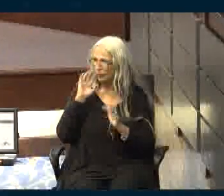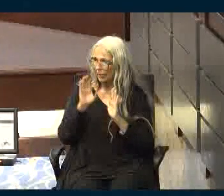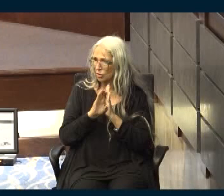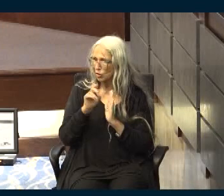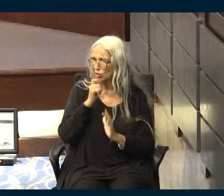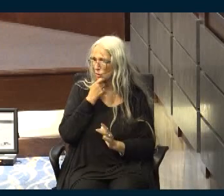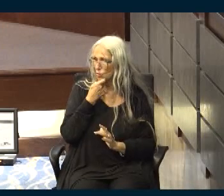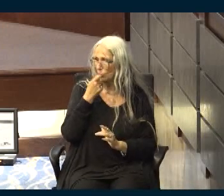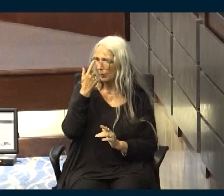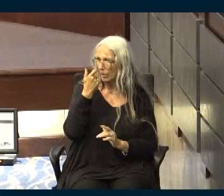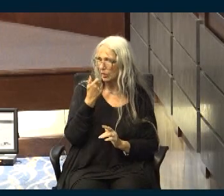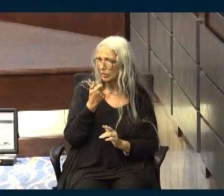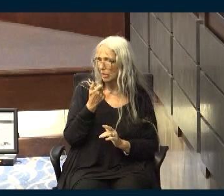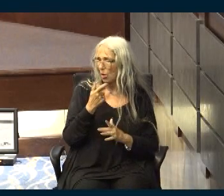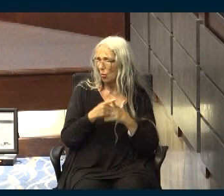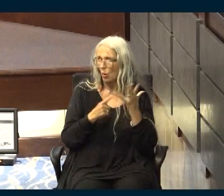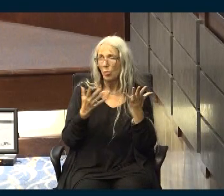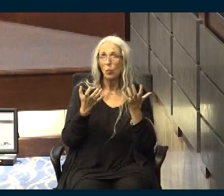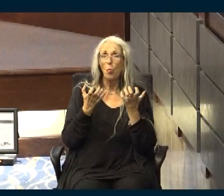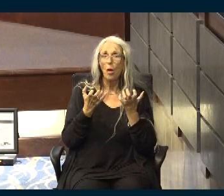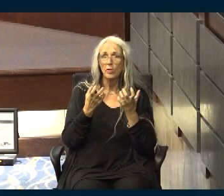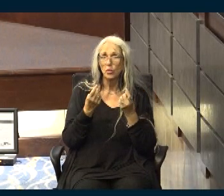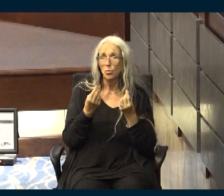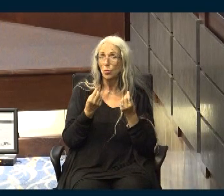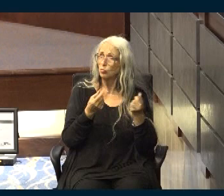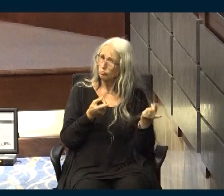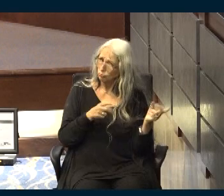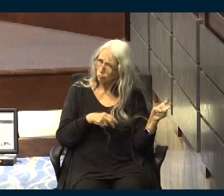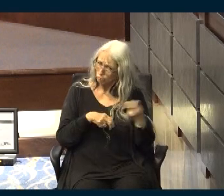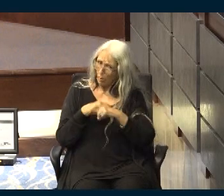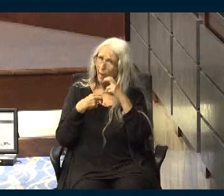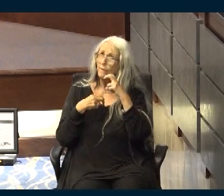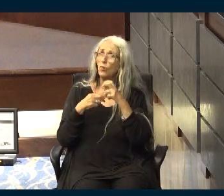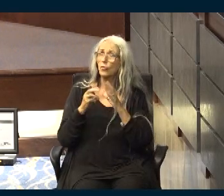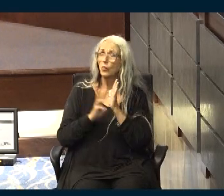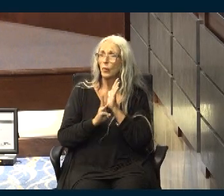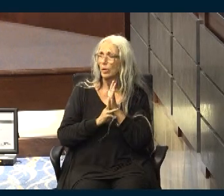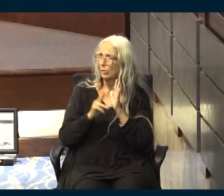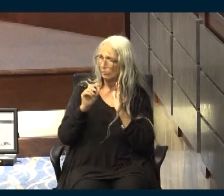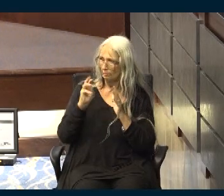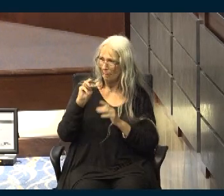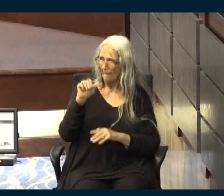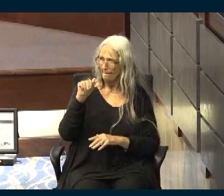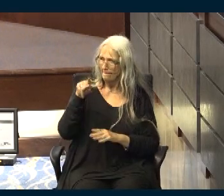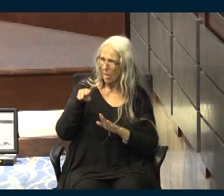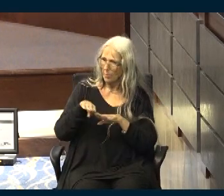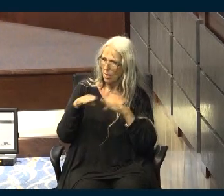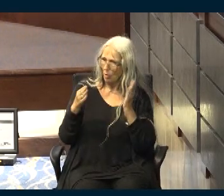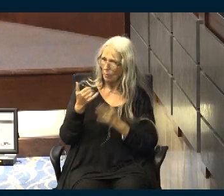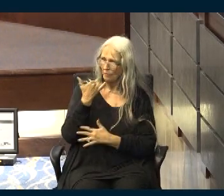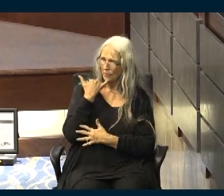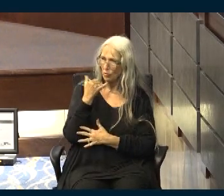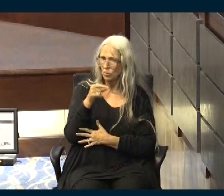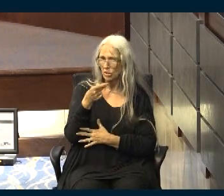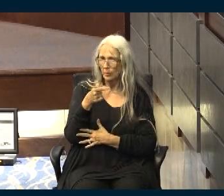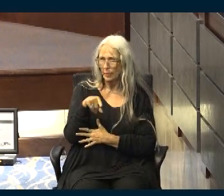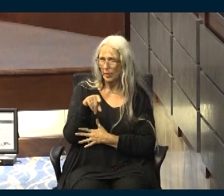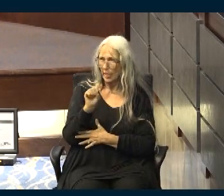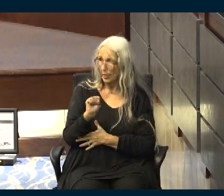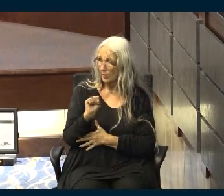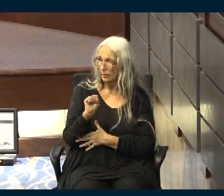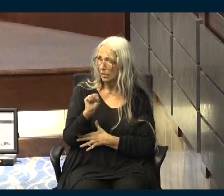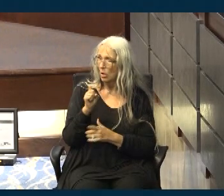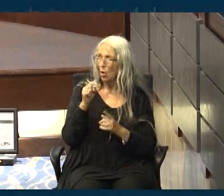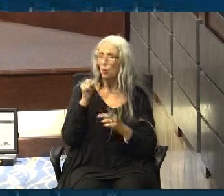cool because what we want them to do eventually is come to Waco. And so this map, if you open it on your phone with your GPS enabled, as